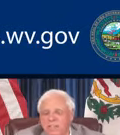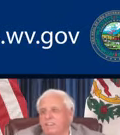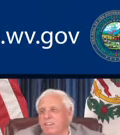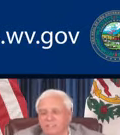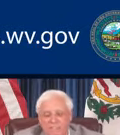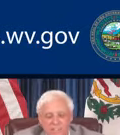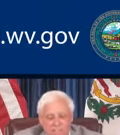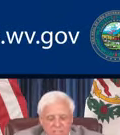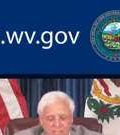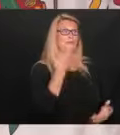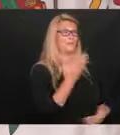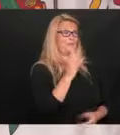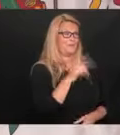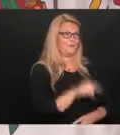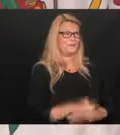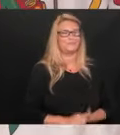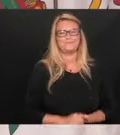be good.